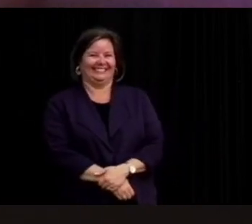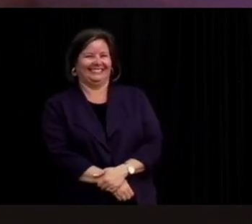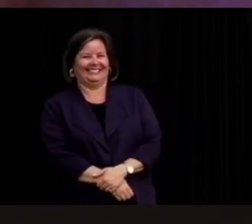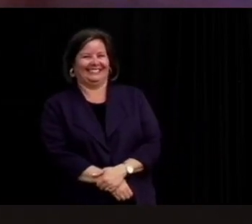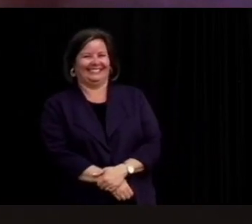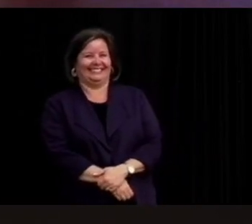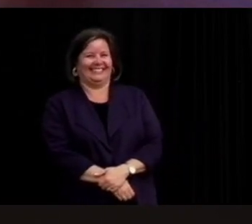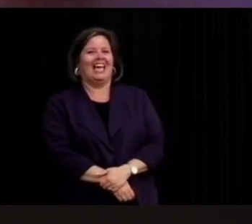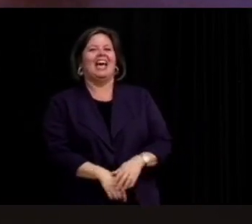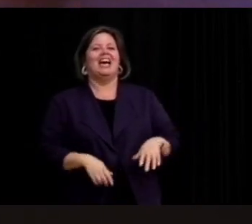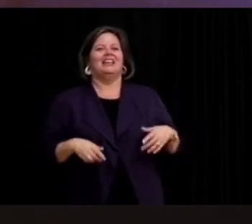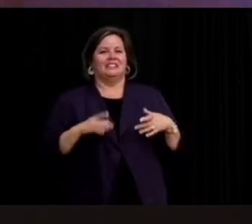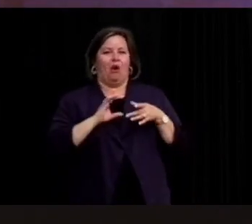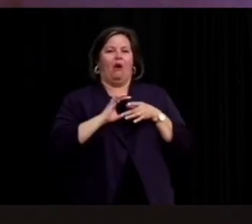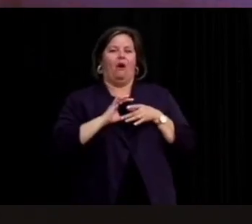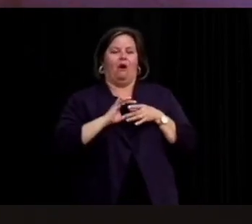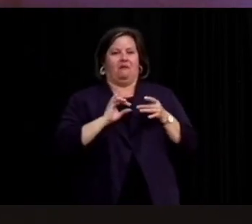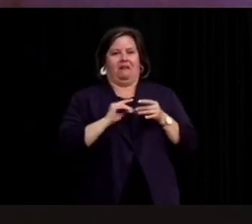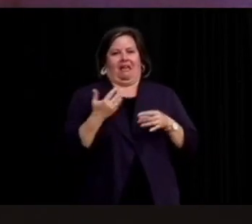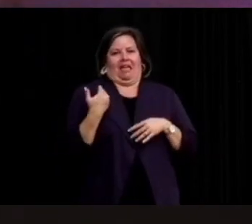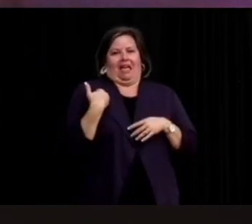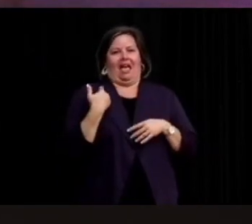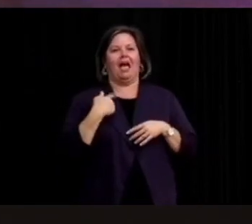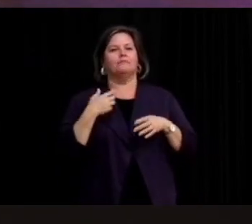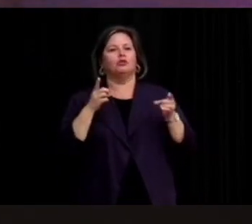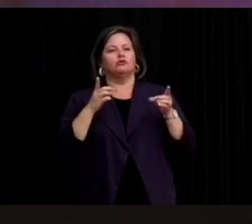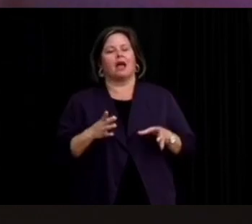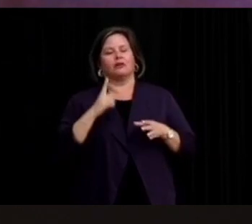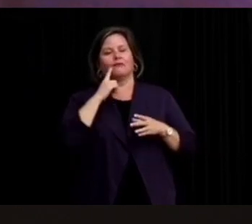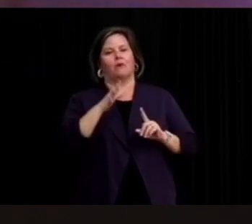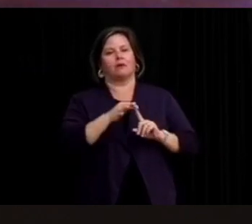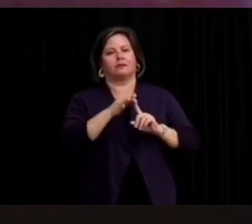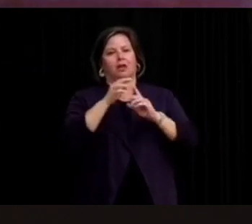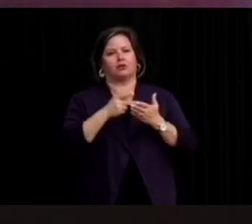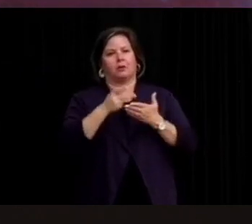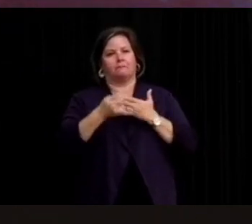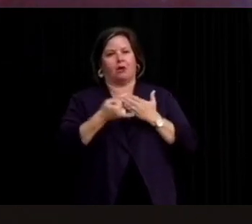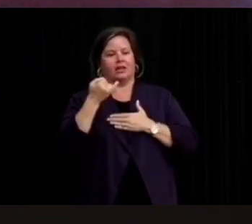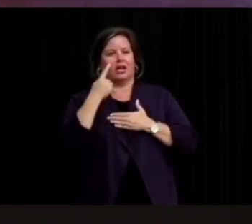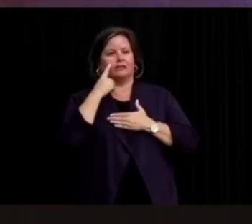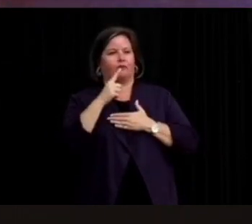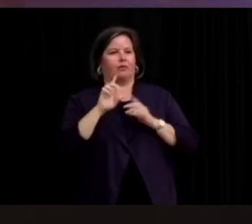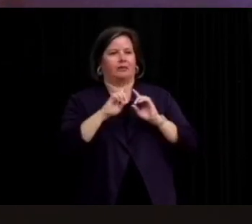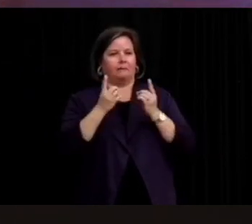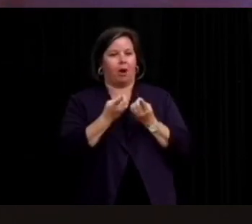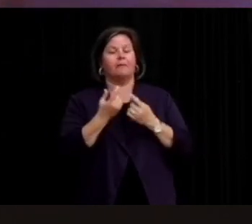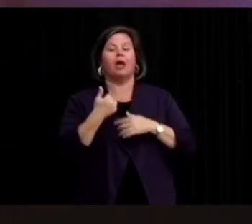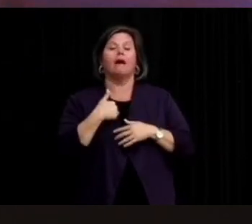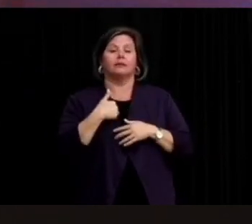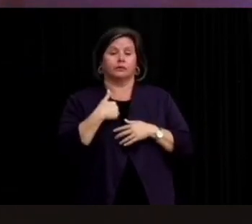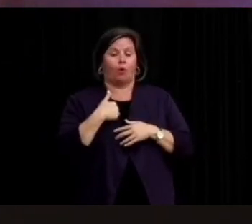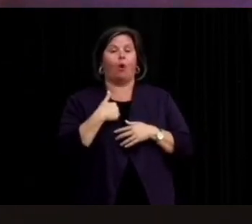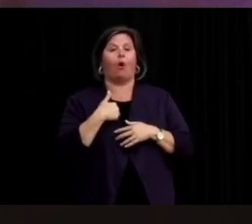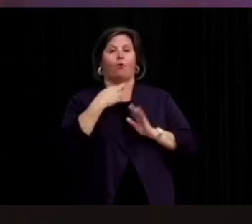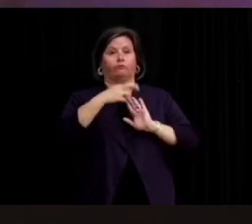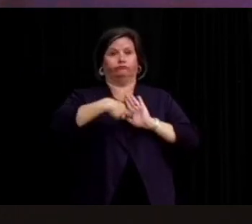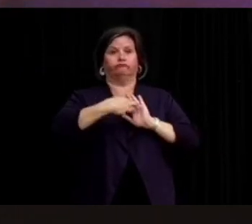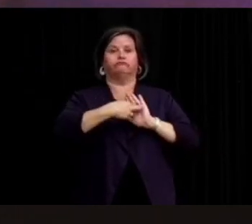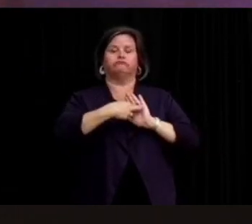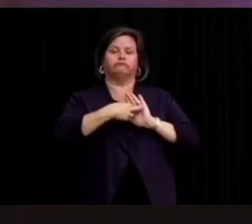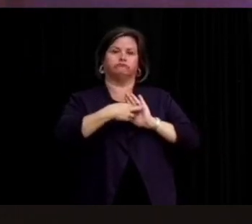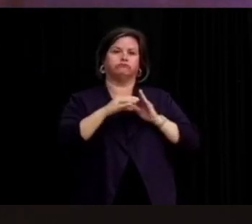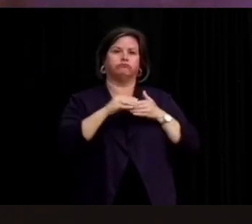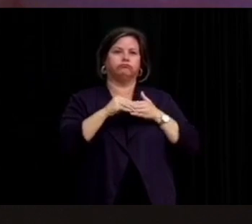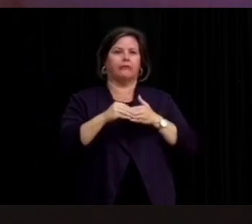So as mentioned, my name's Harold Kaur. I'm a Director of Special Projects for the department. In that role, I did have the distinction of leading a group